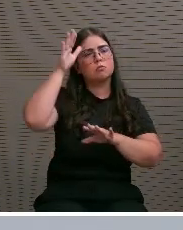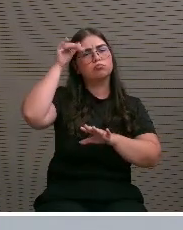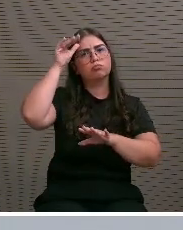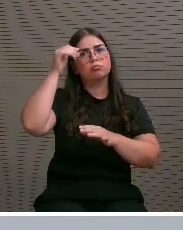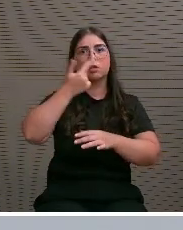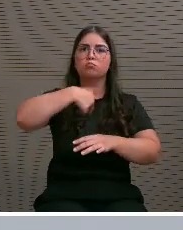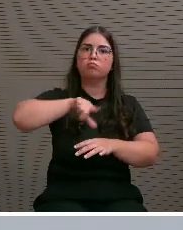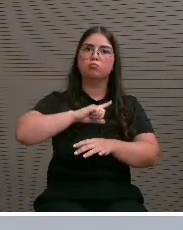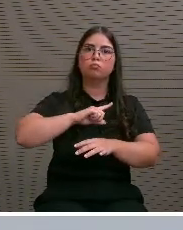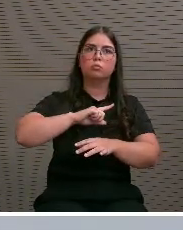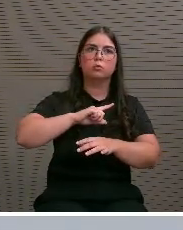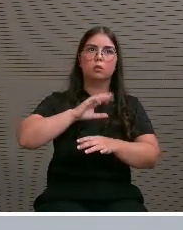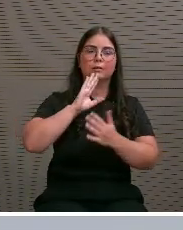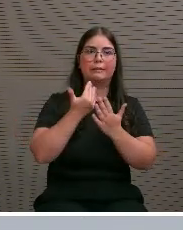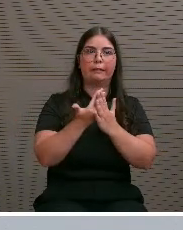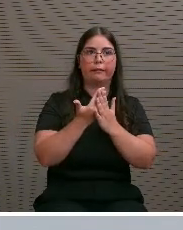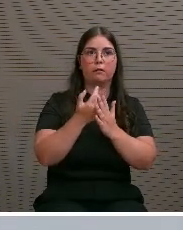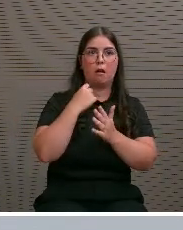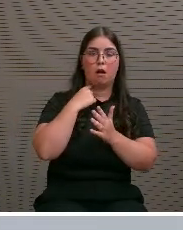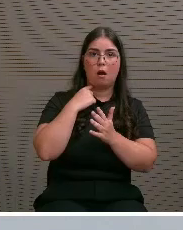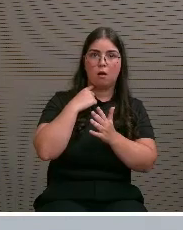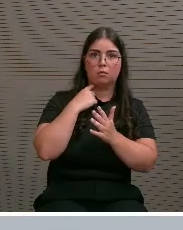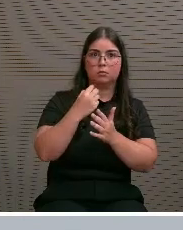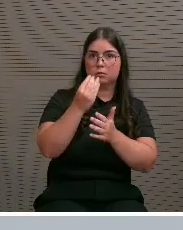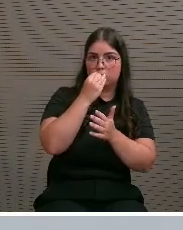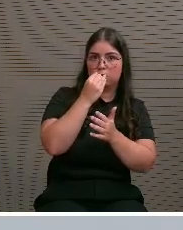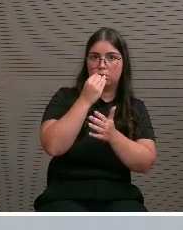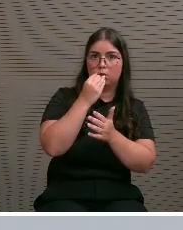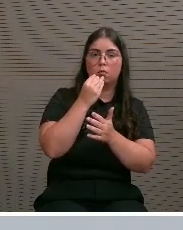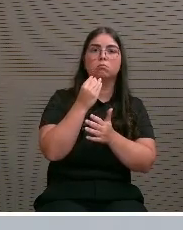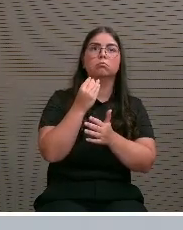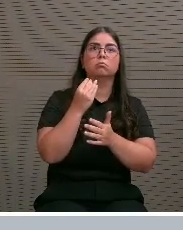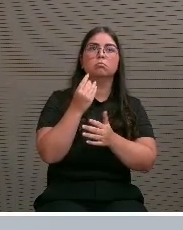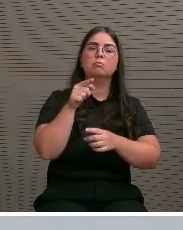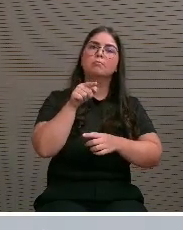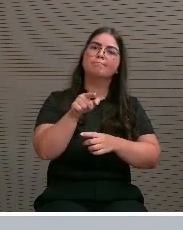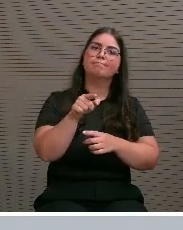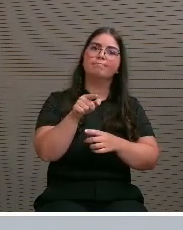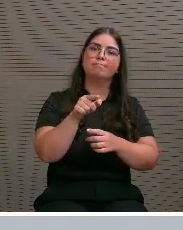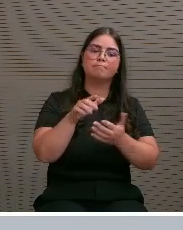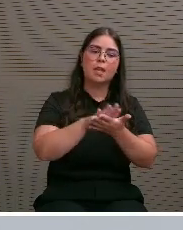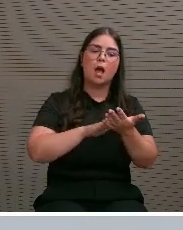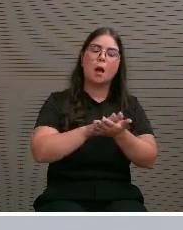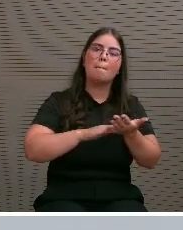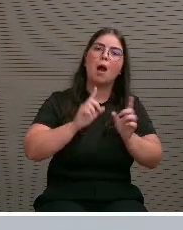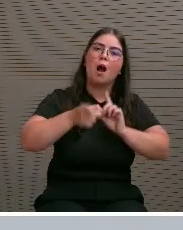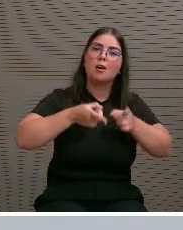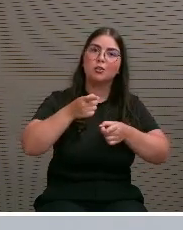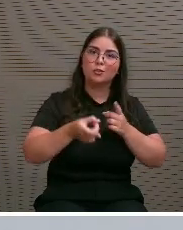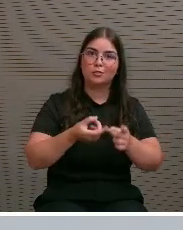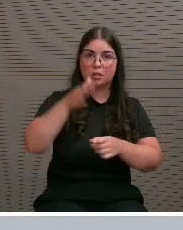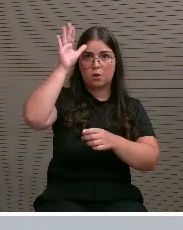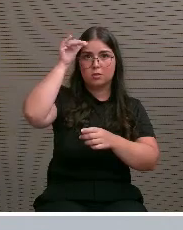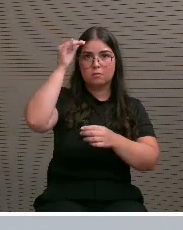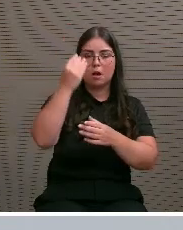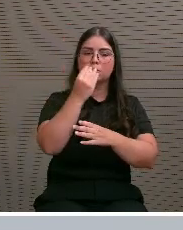eat, they're all fed genetically modified soybean, other genetically modified crops.